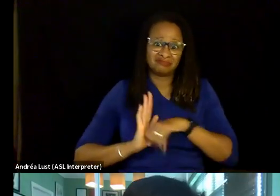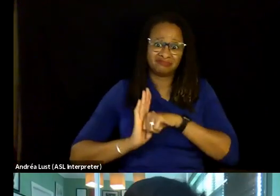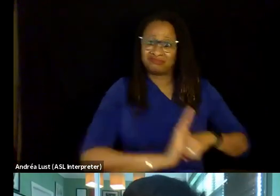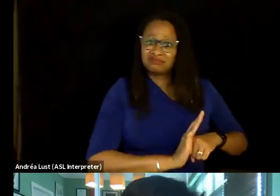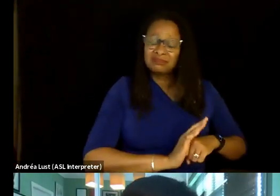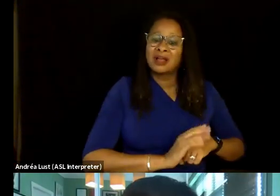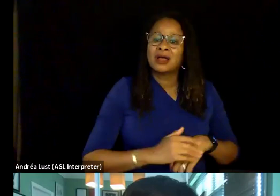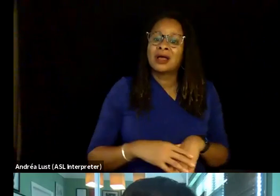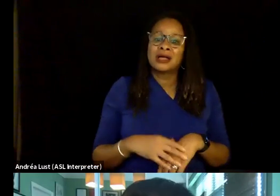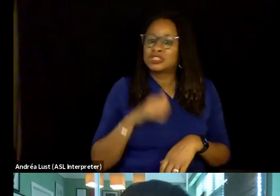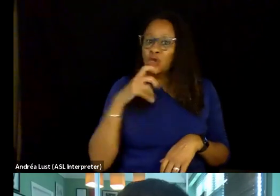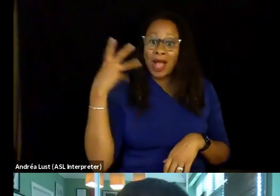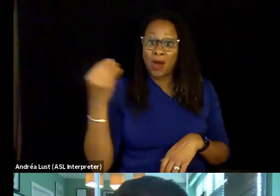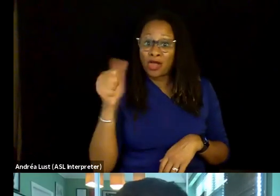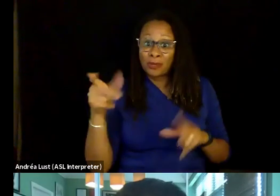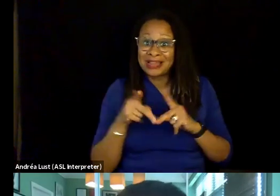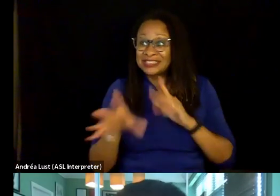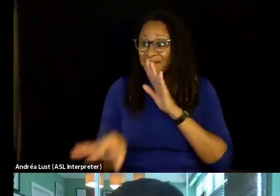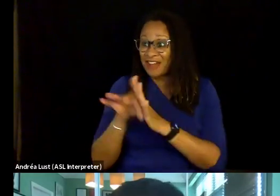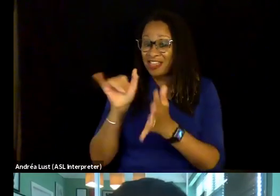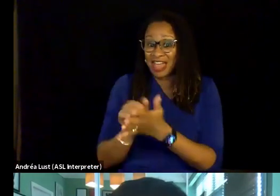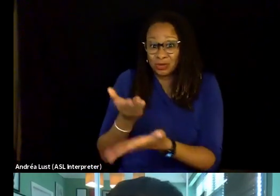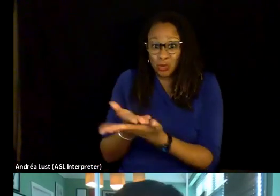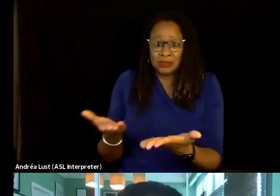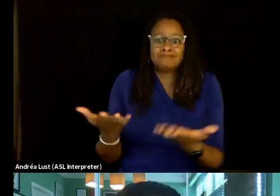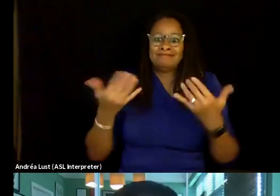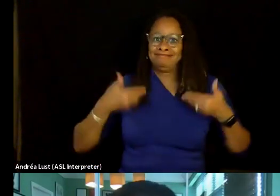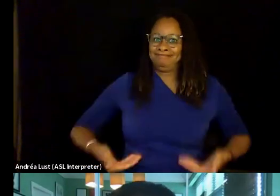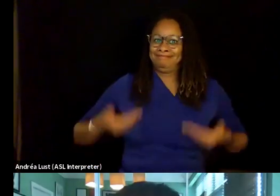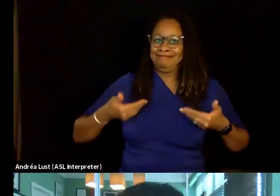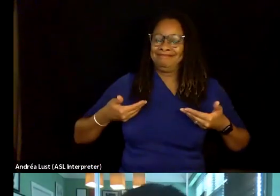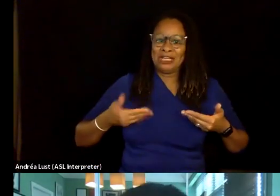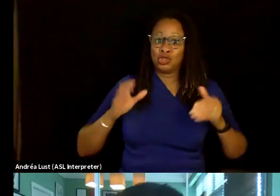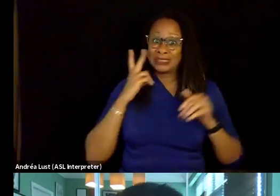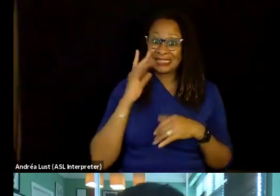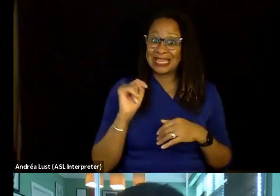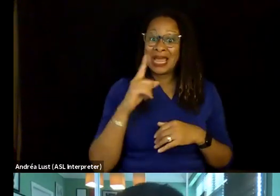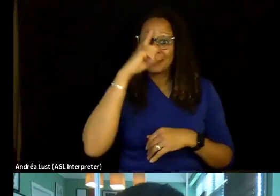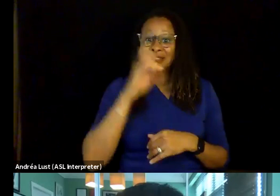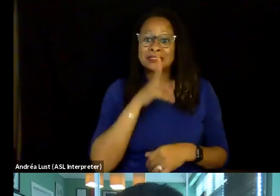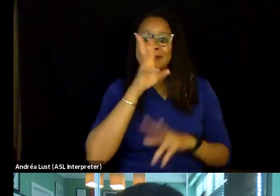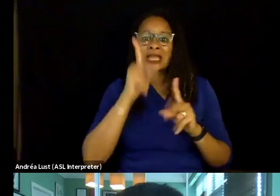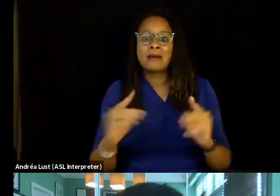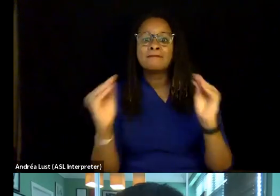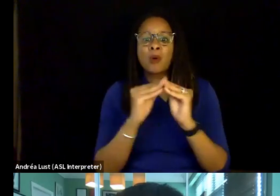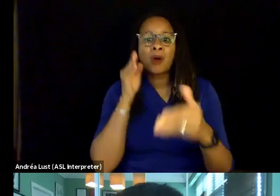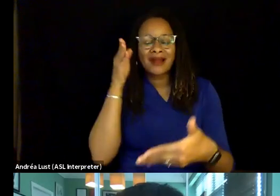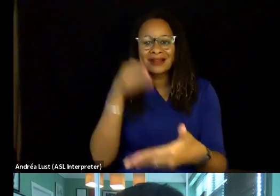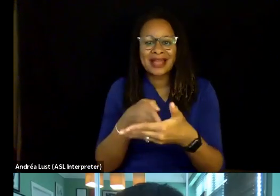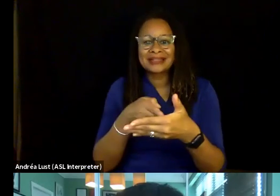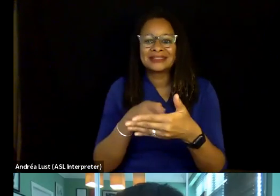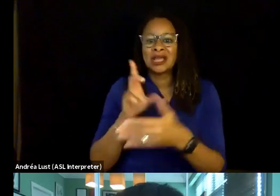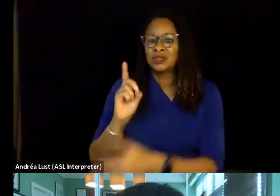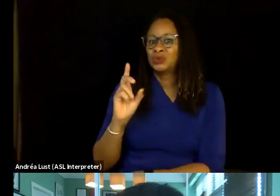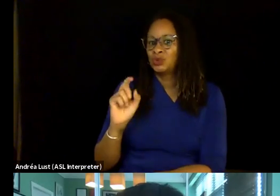out anywhere else to find the source. And you could actually see that because she would speak out more against